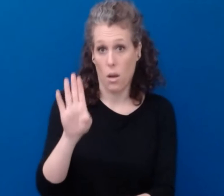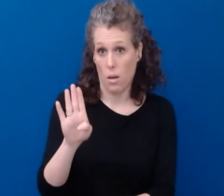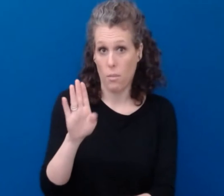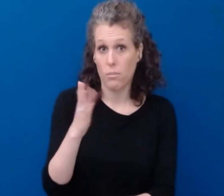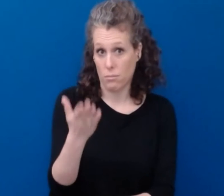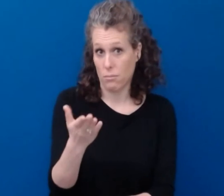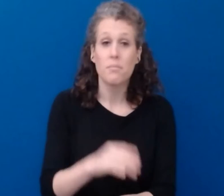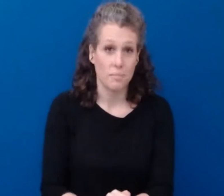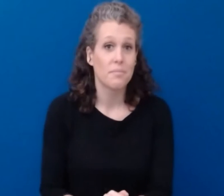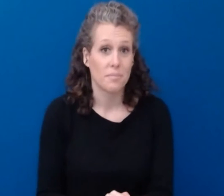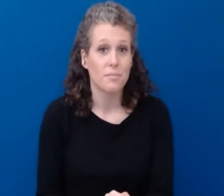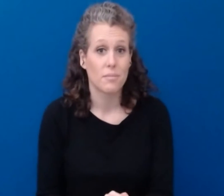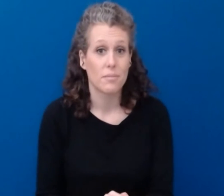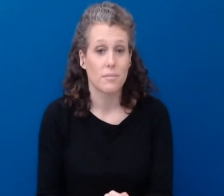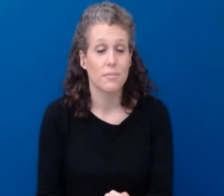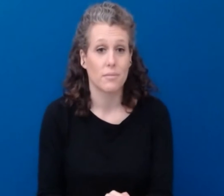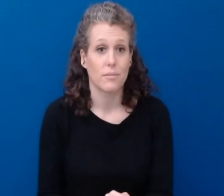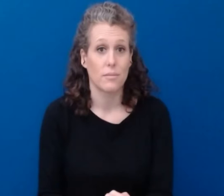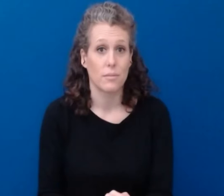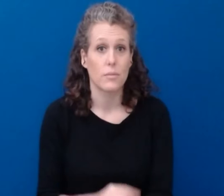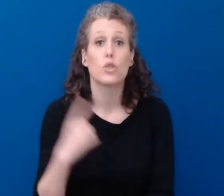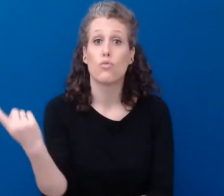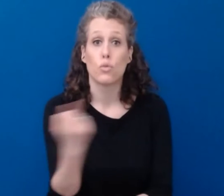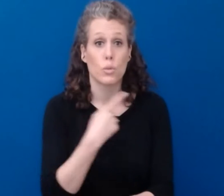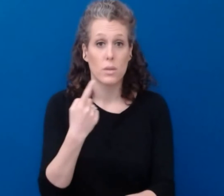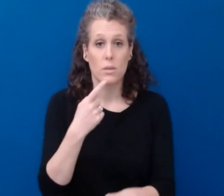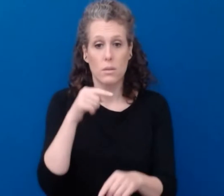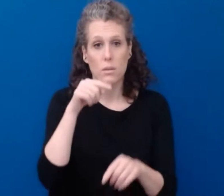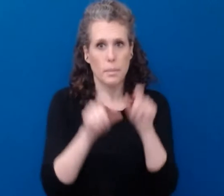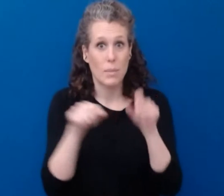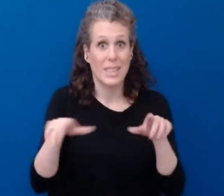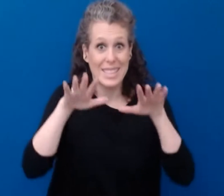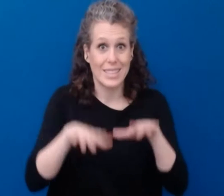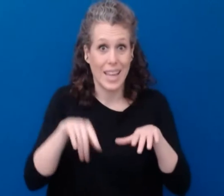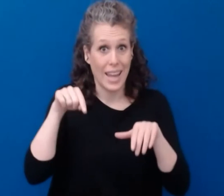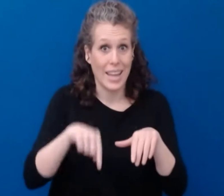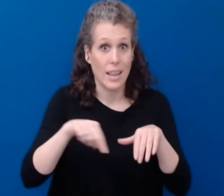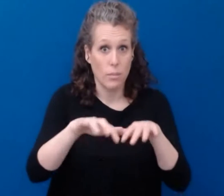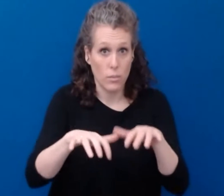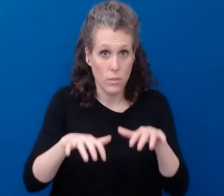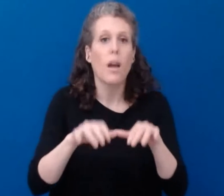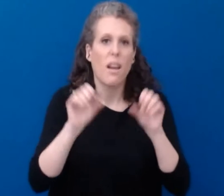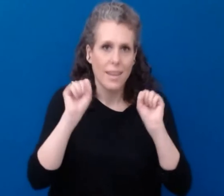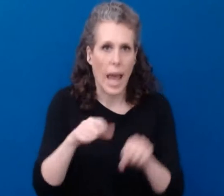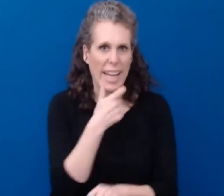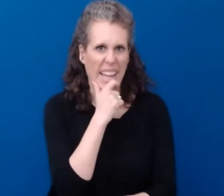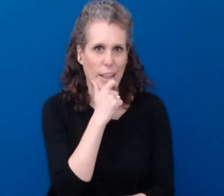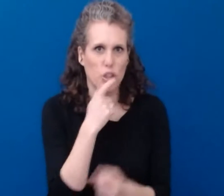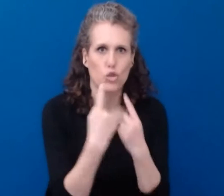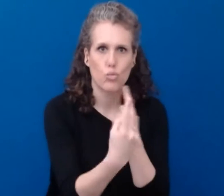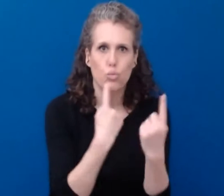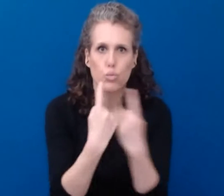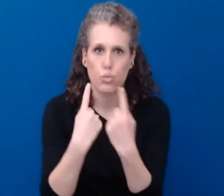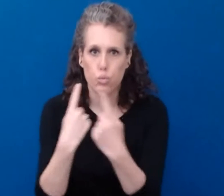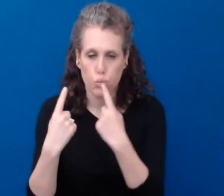So Jakob, yeah. All of us who stayed in the plenary session, we can have a discussion in English, and all our